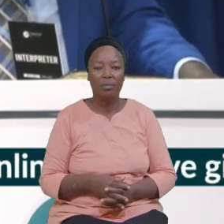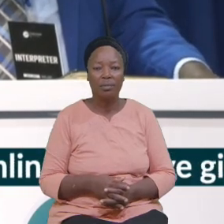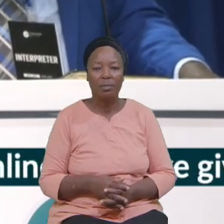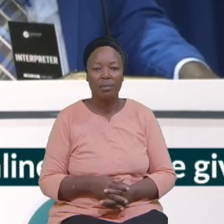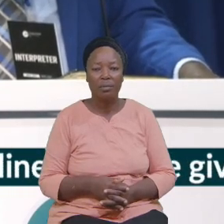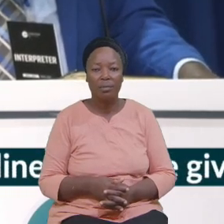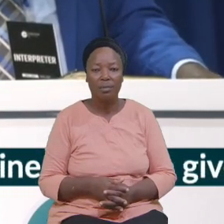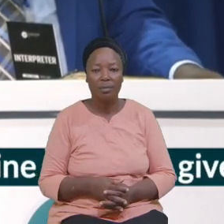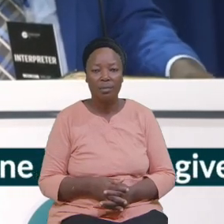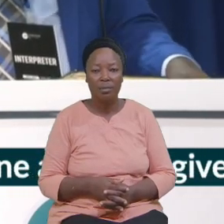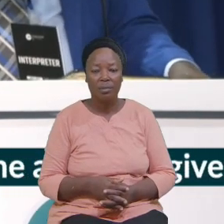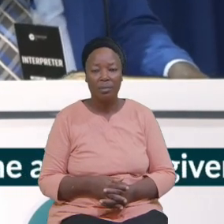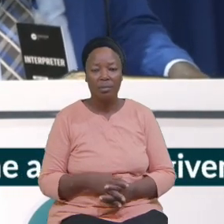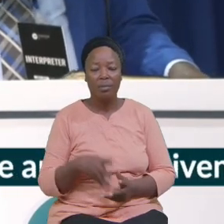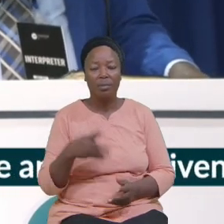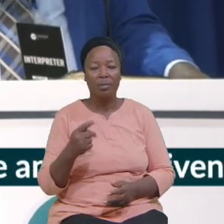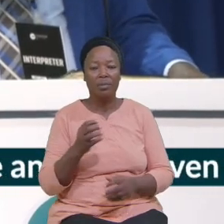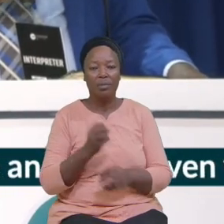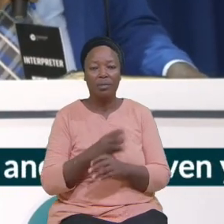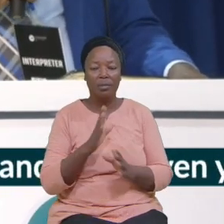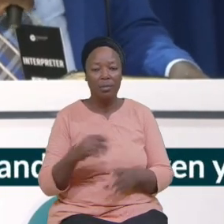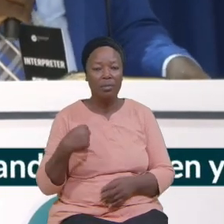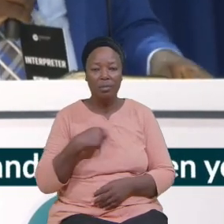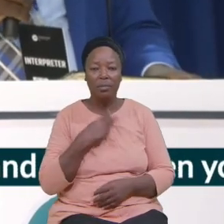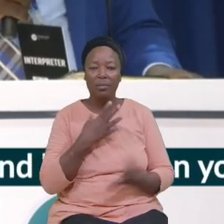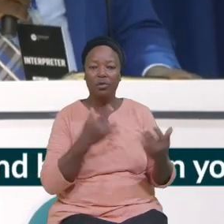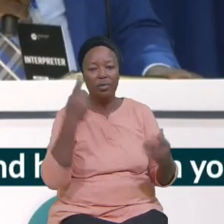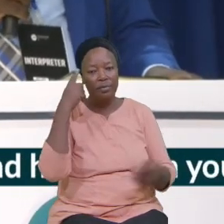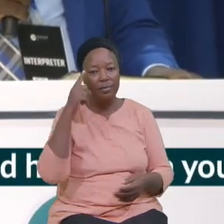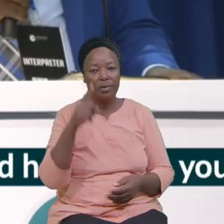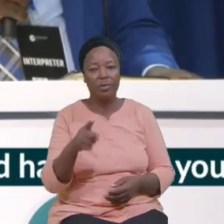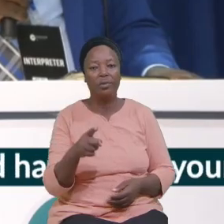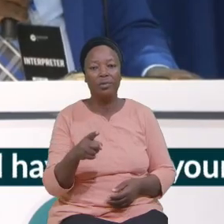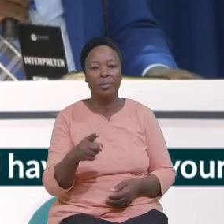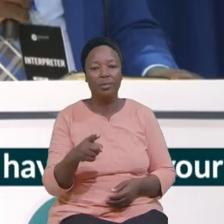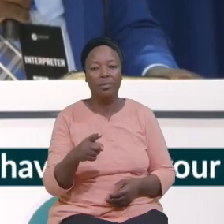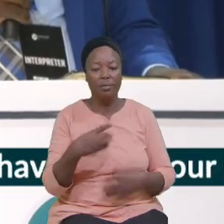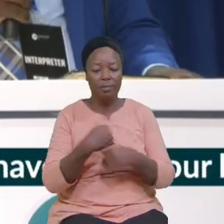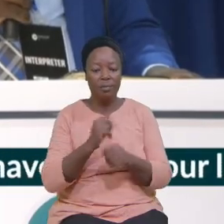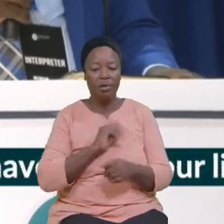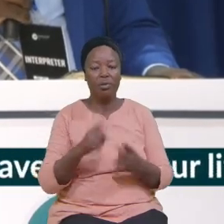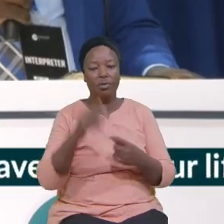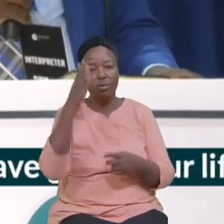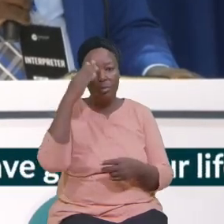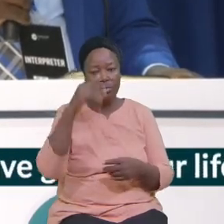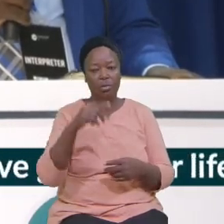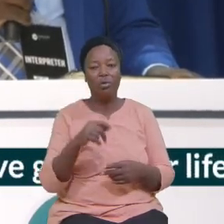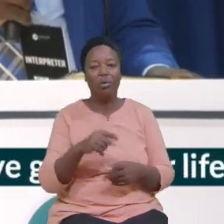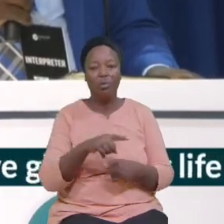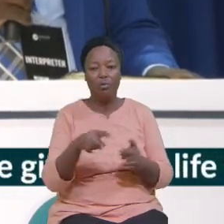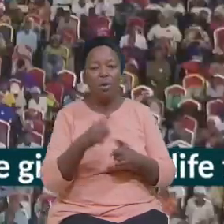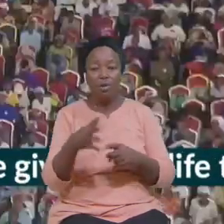The counselors, we are waiting for you to make us to know whether you are true.